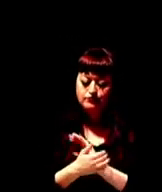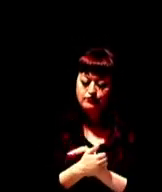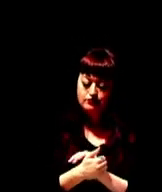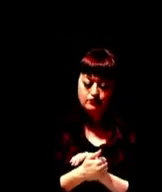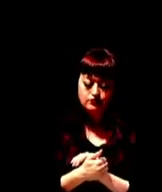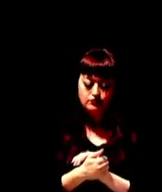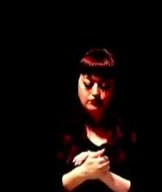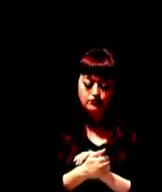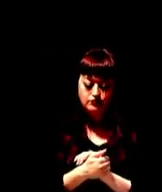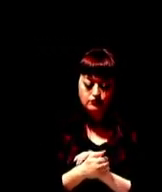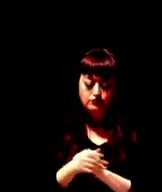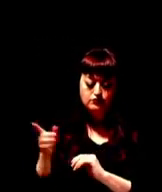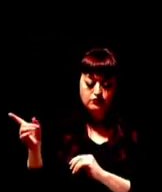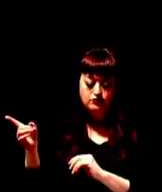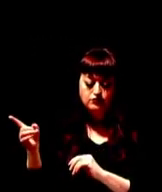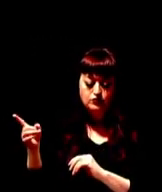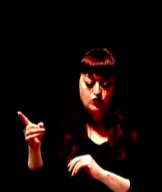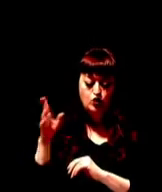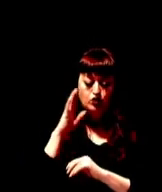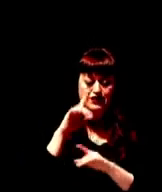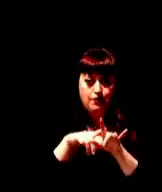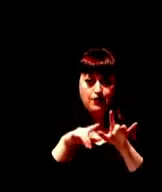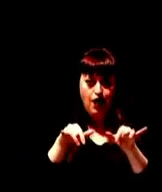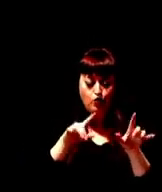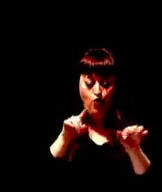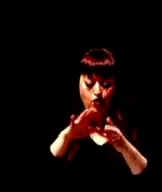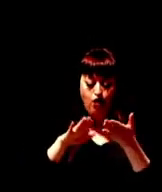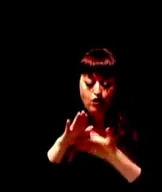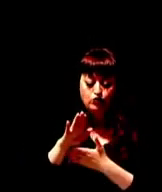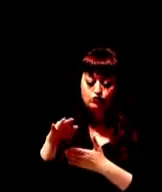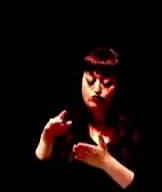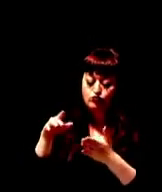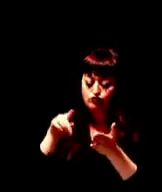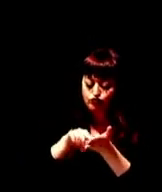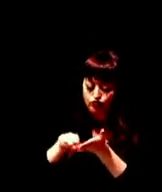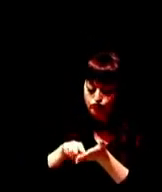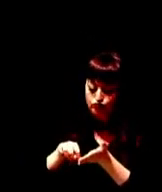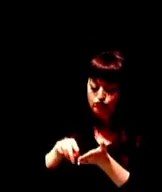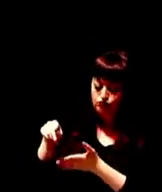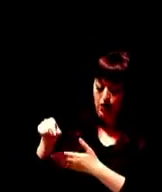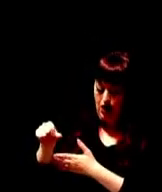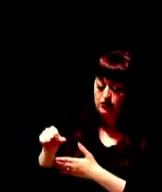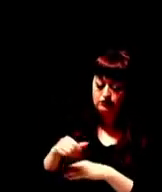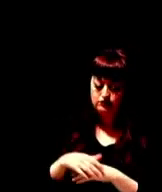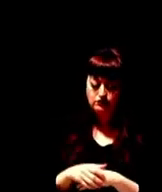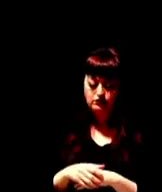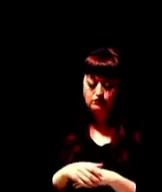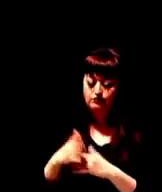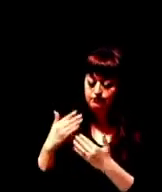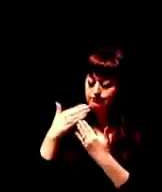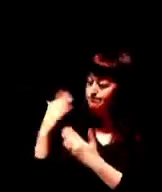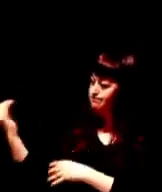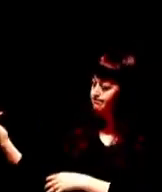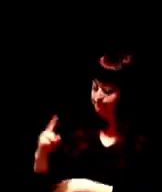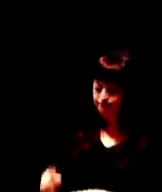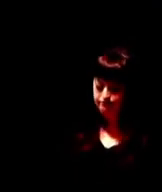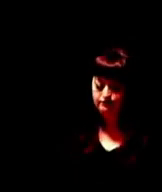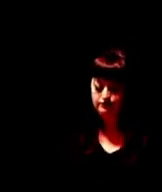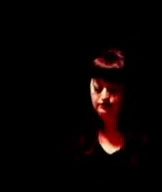conducting paid research during her 4 years at Oberlin. Please graciously welcome to the podium, Guadalupe Marino Garcia.